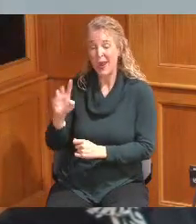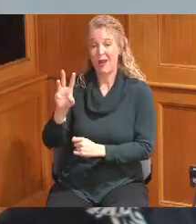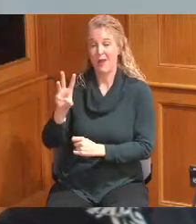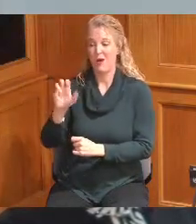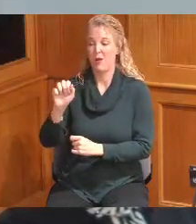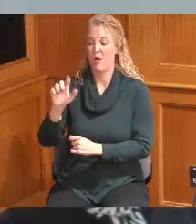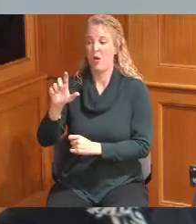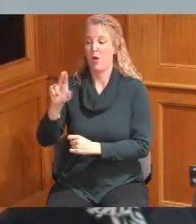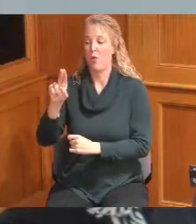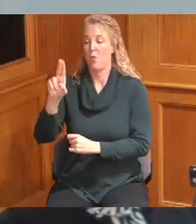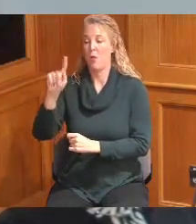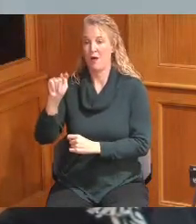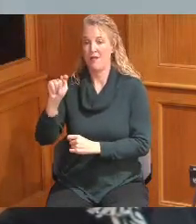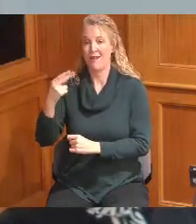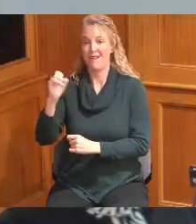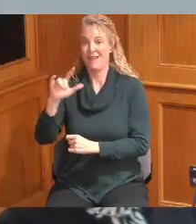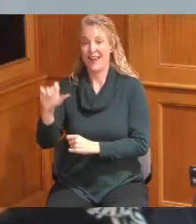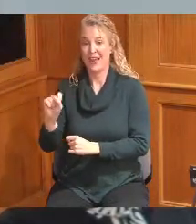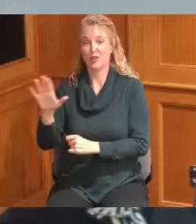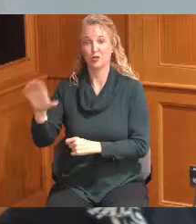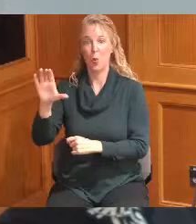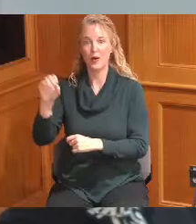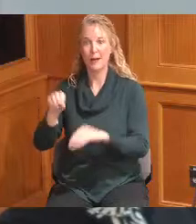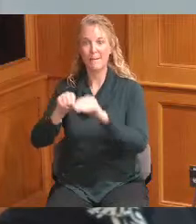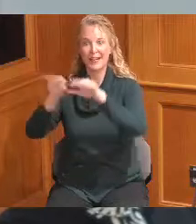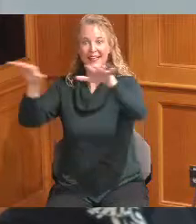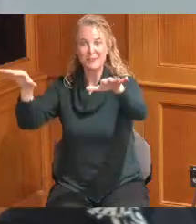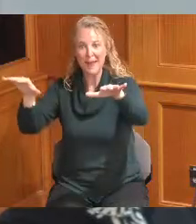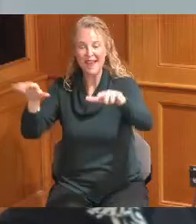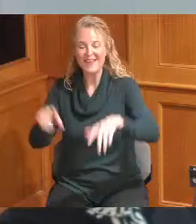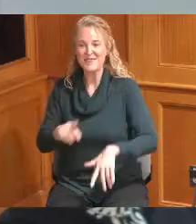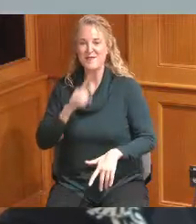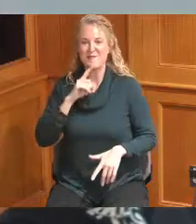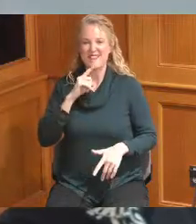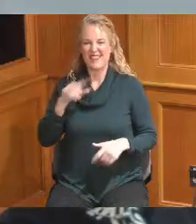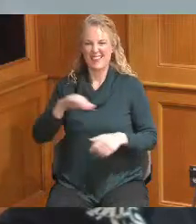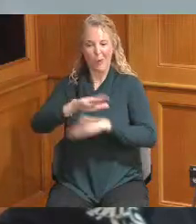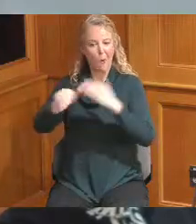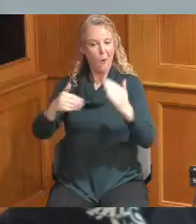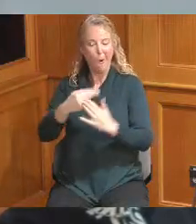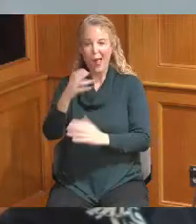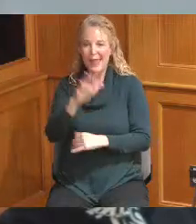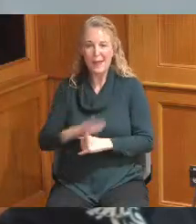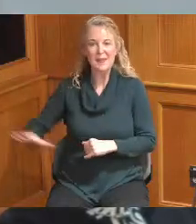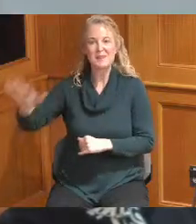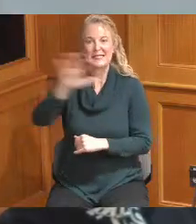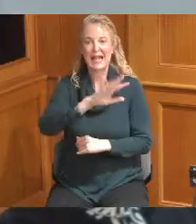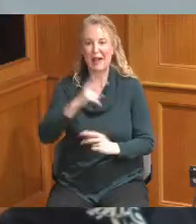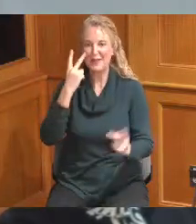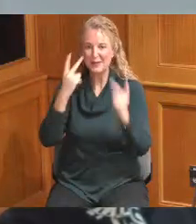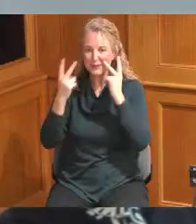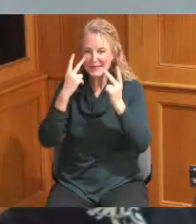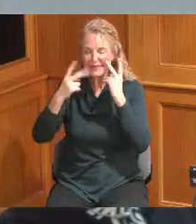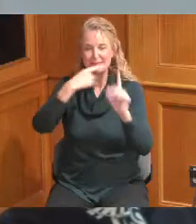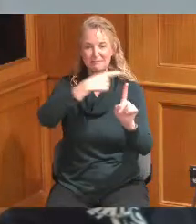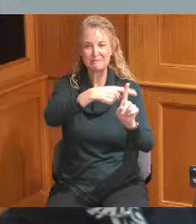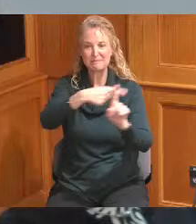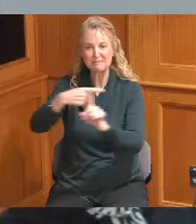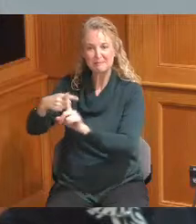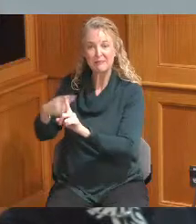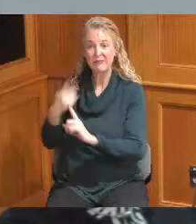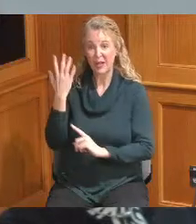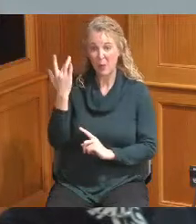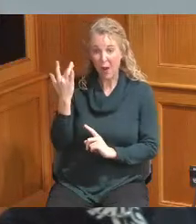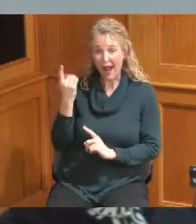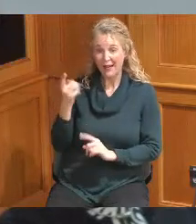Hills with the expansion of Mortar. And so you're doing great things throughout the county, throughout other communities. And I'm just thrilled to have you here because what